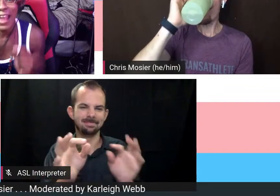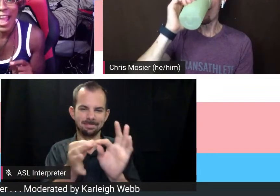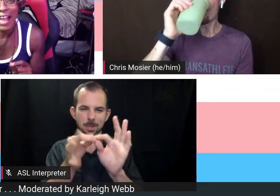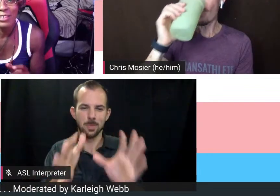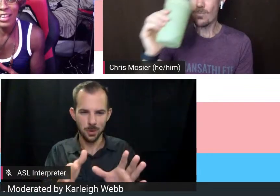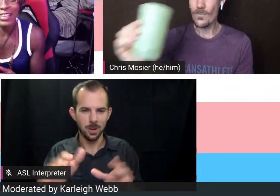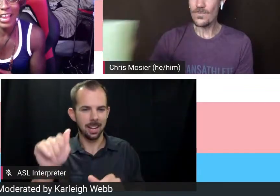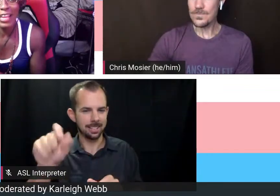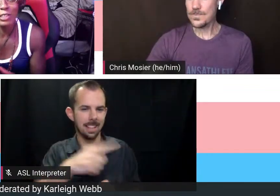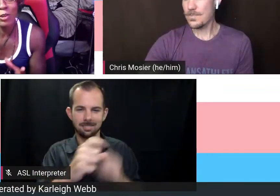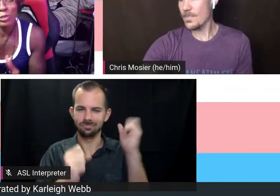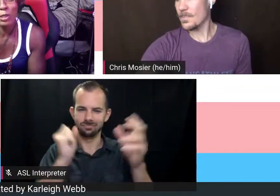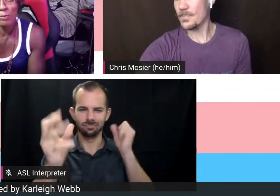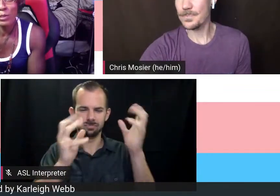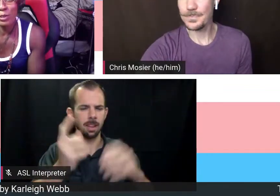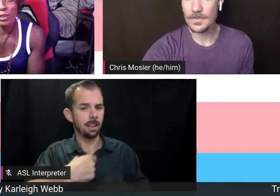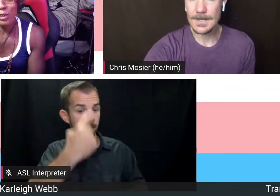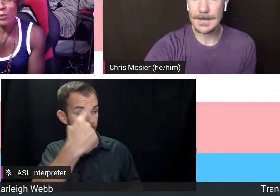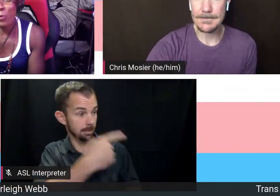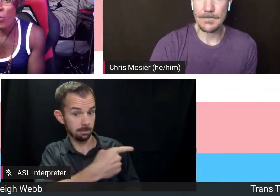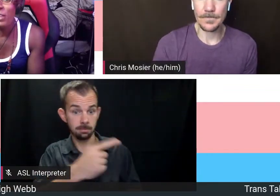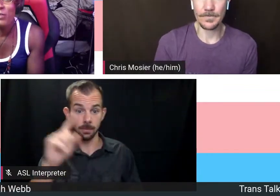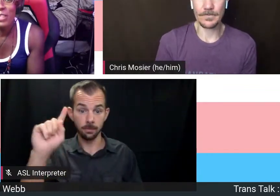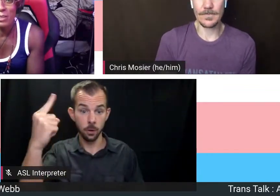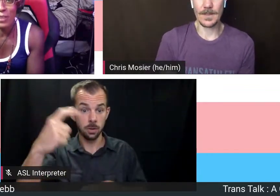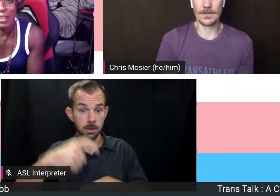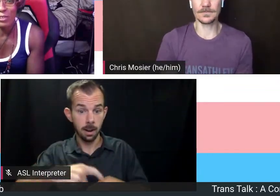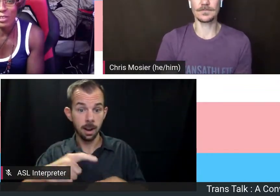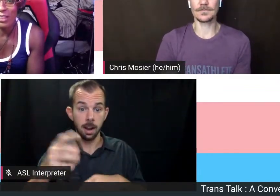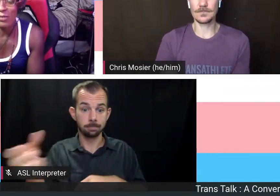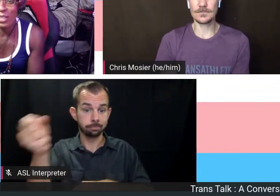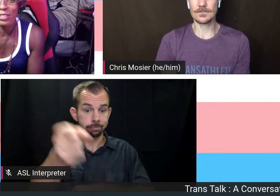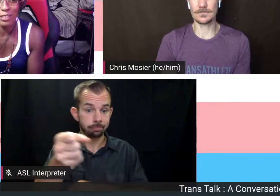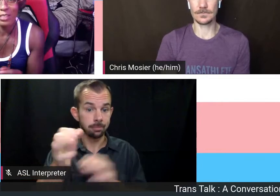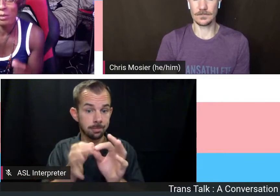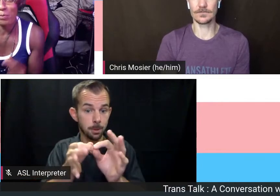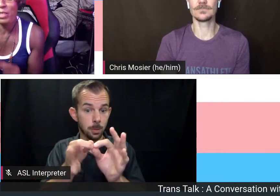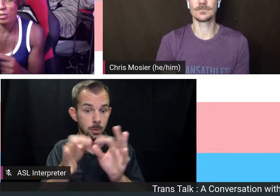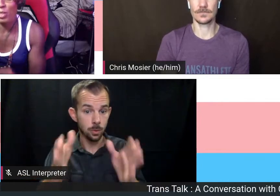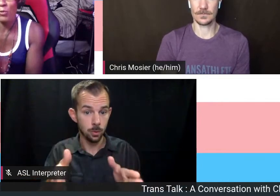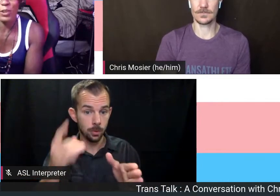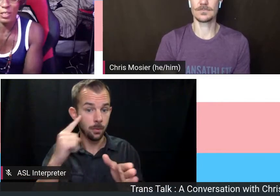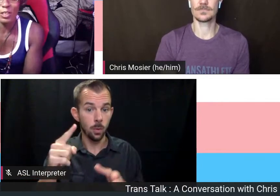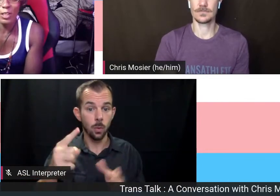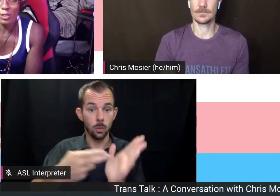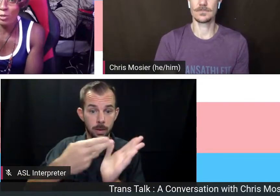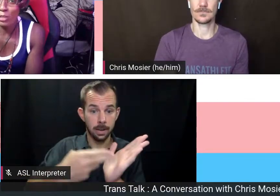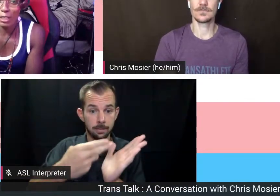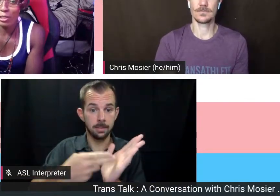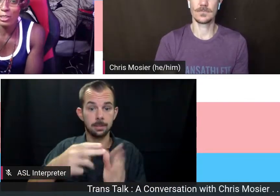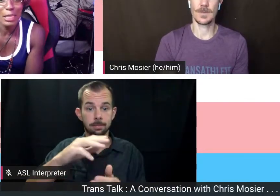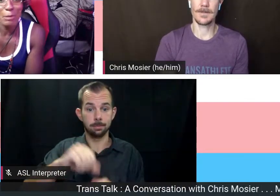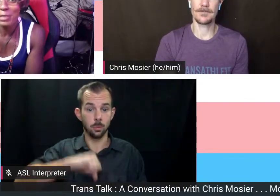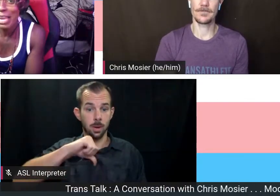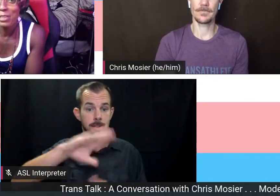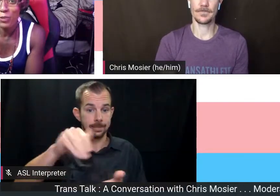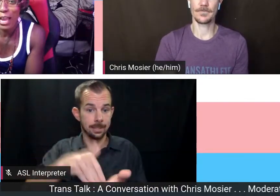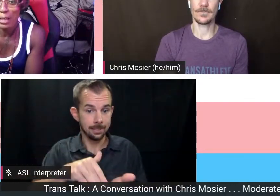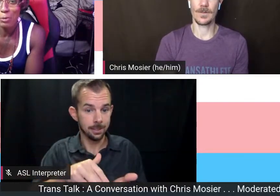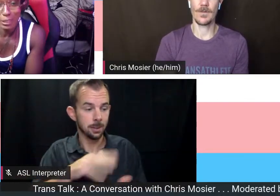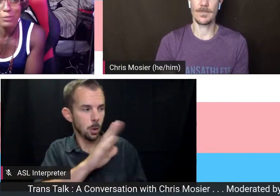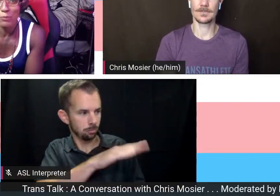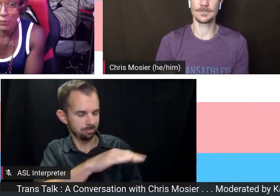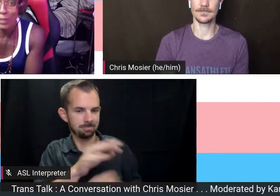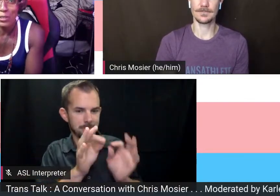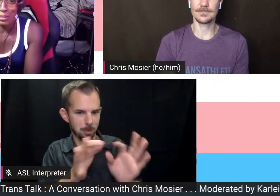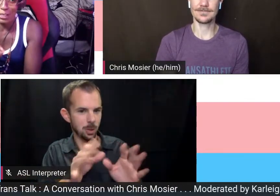time we've had an ASL interpreter for one of these events, and this is a big deal for us. So Nicholas, keep those hands